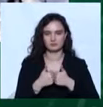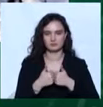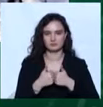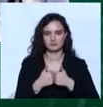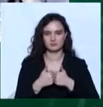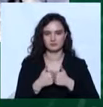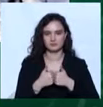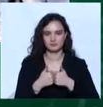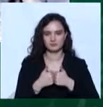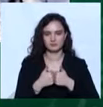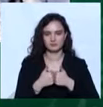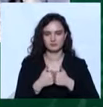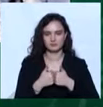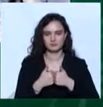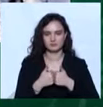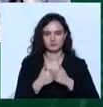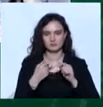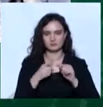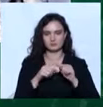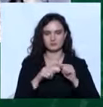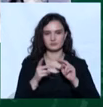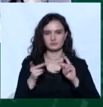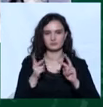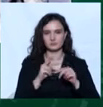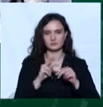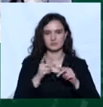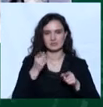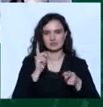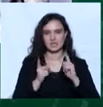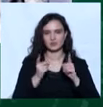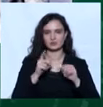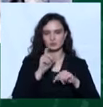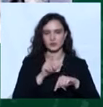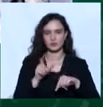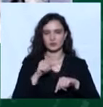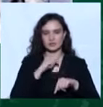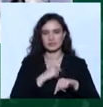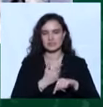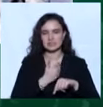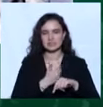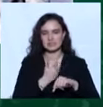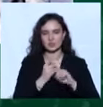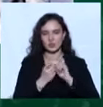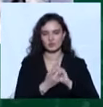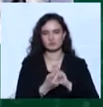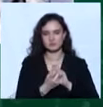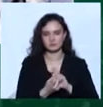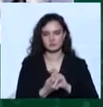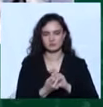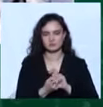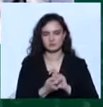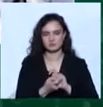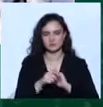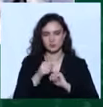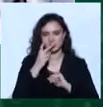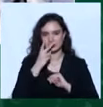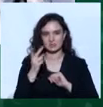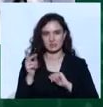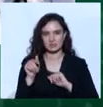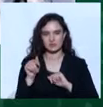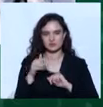Domestic longings versus one's natural instincts fighting to get out. As you can see